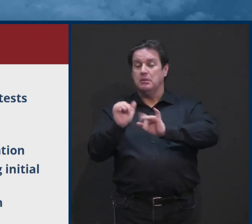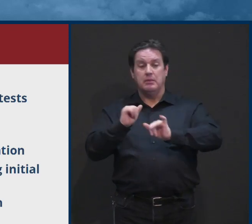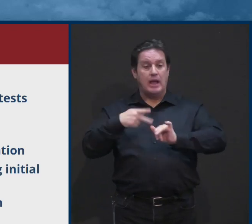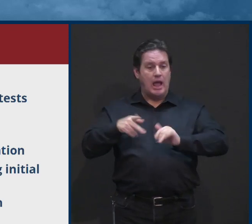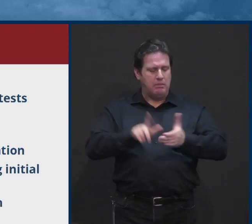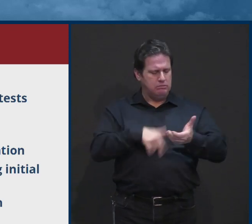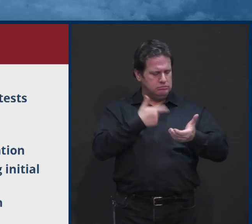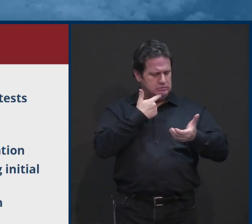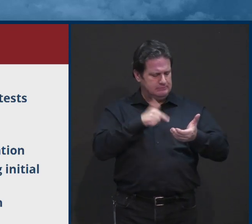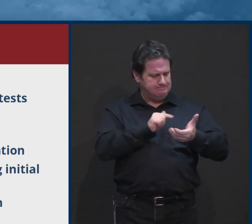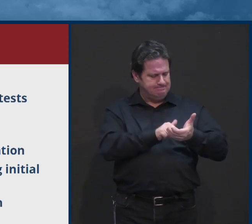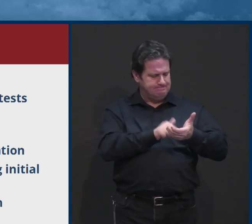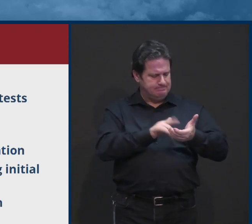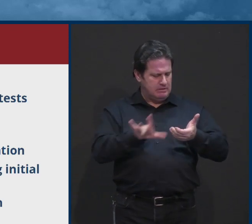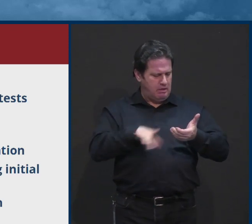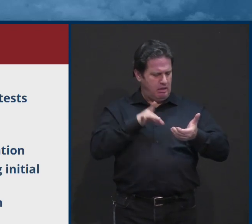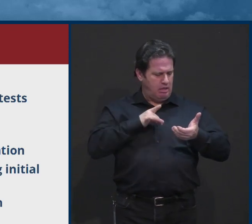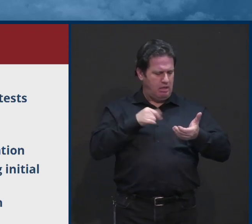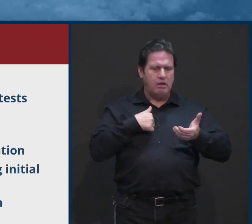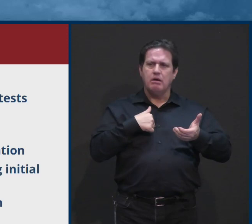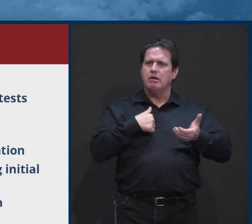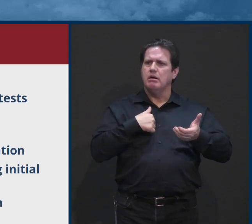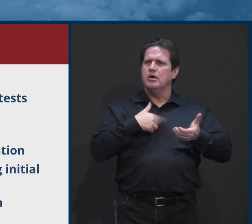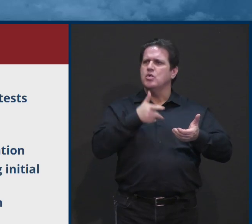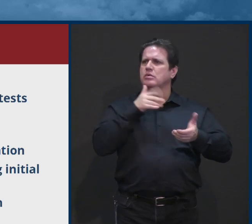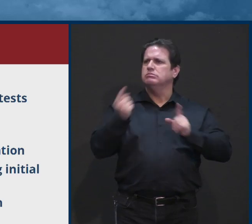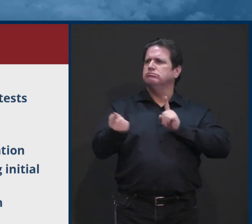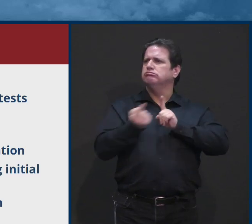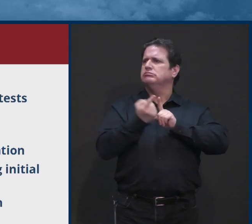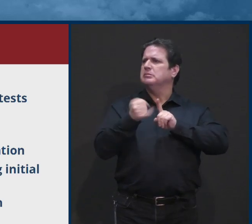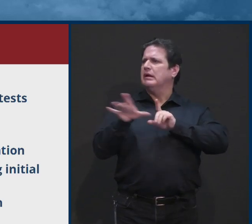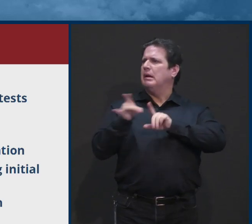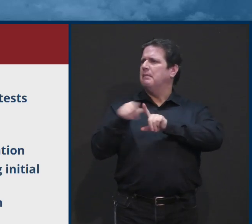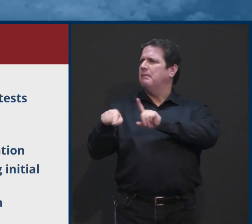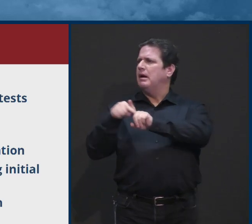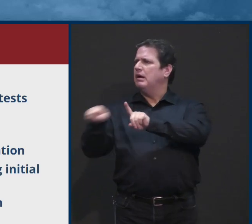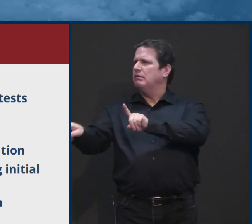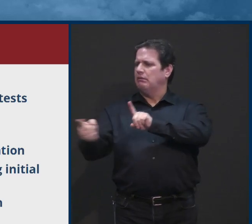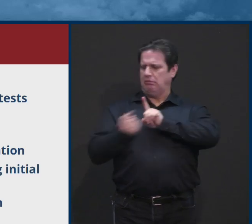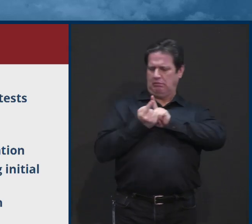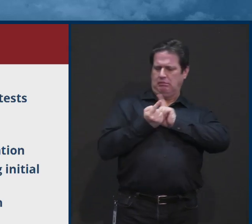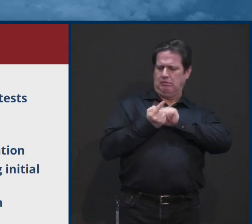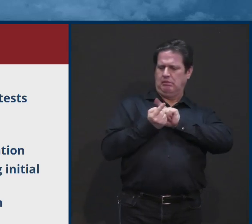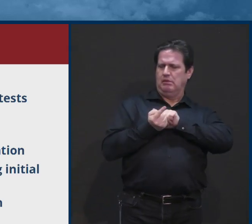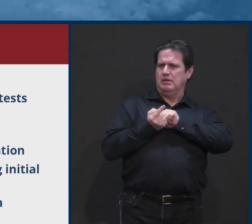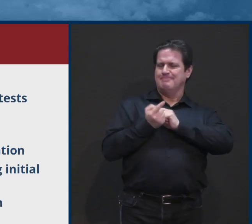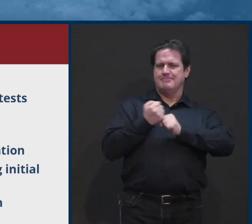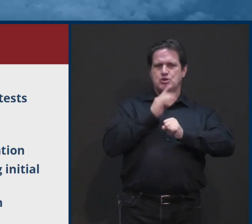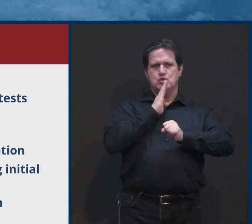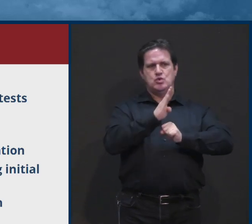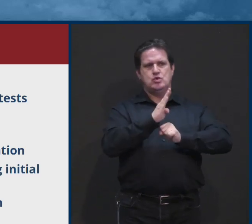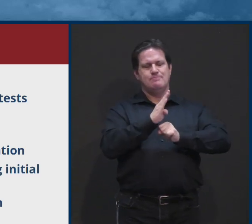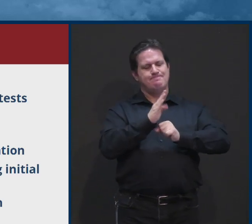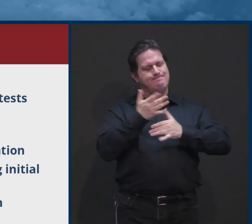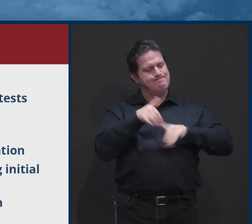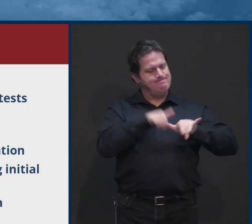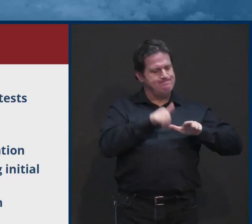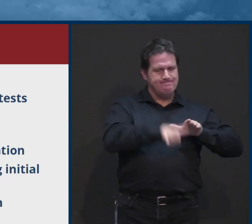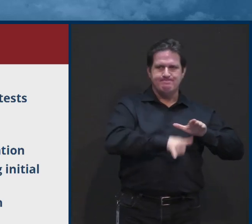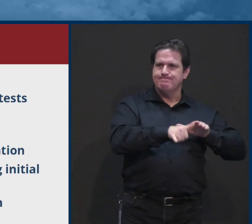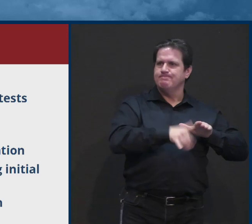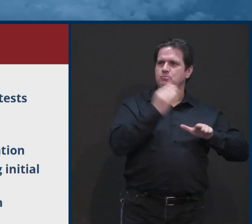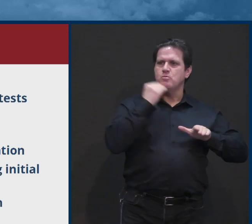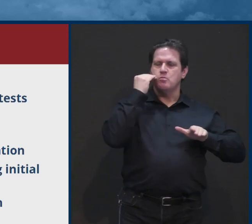so, or you know that you were close to somebody who became a positive, make sure that you go ahead and quarantine.